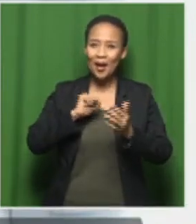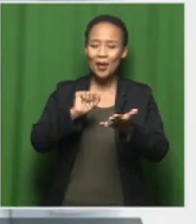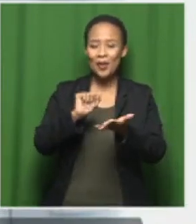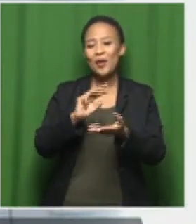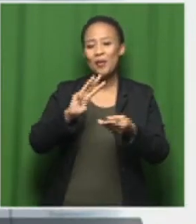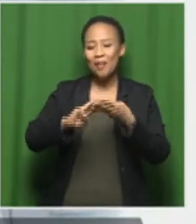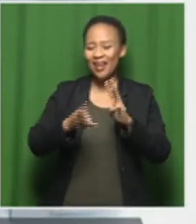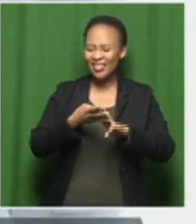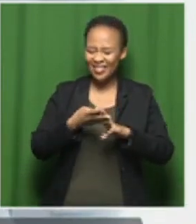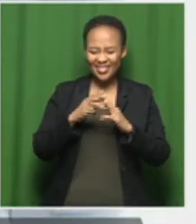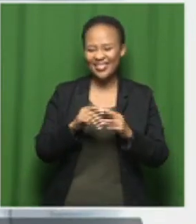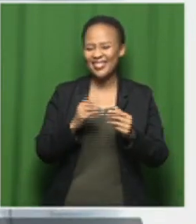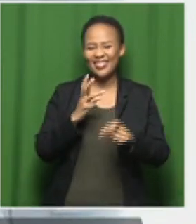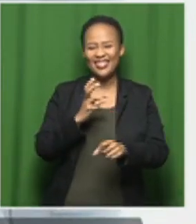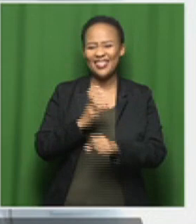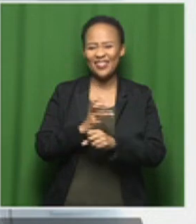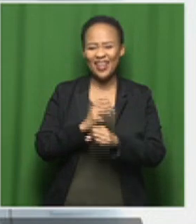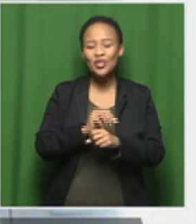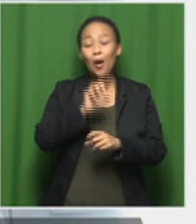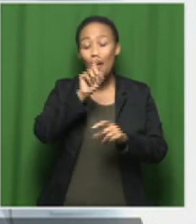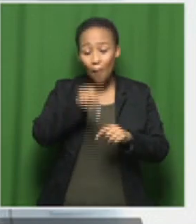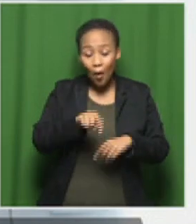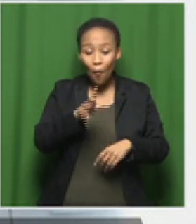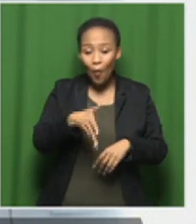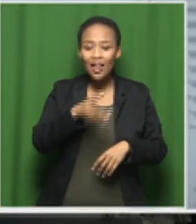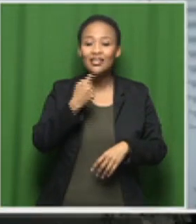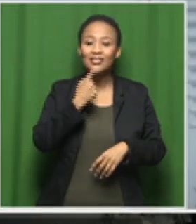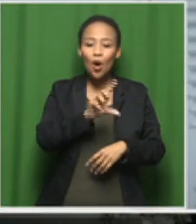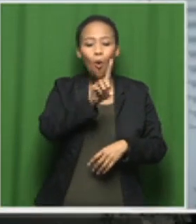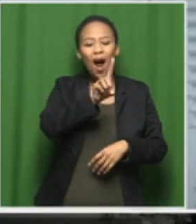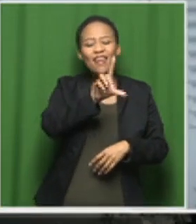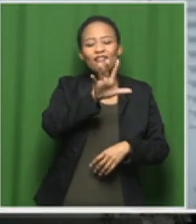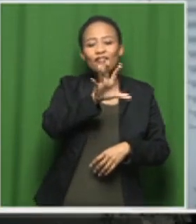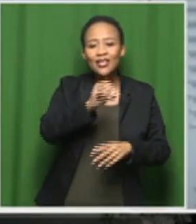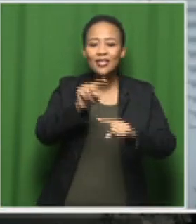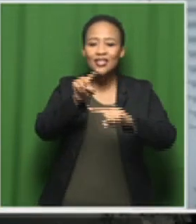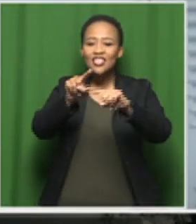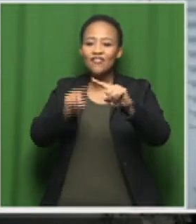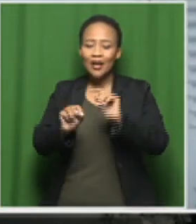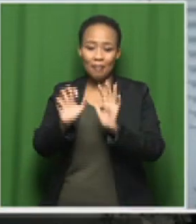150 divided by 9. So it won't be a mass production, you say?